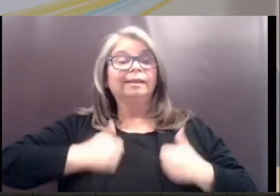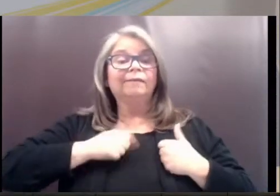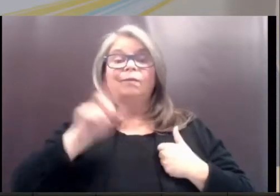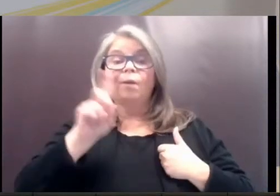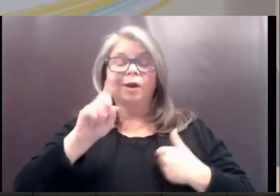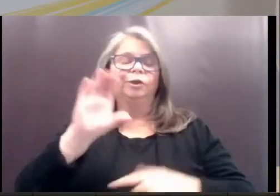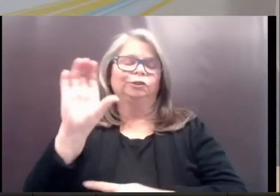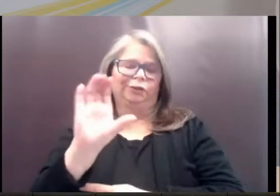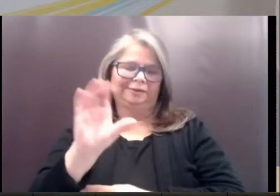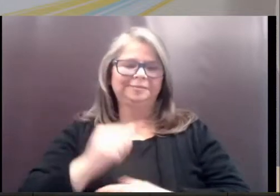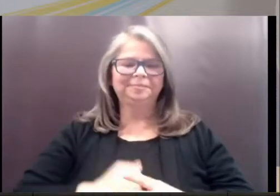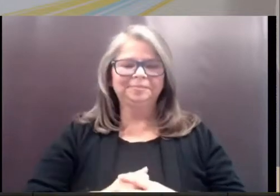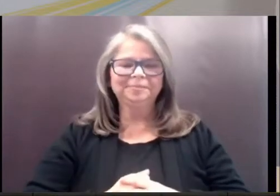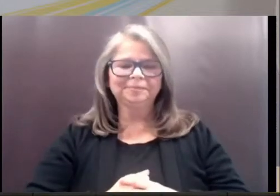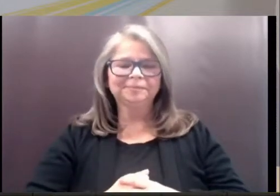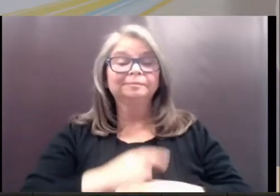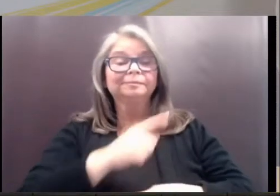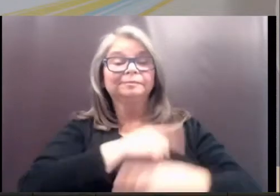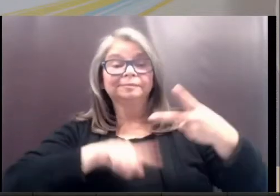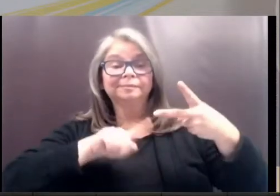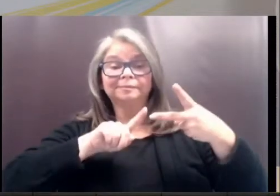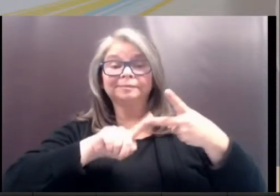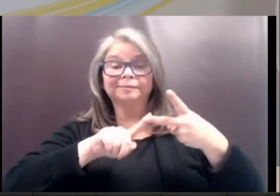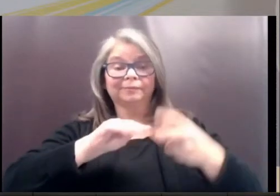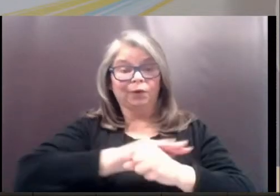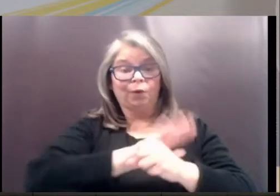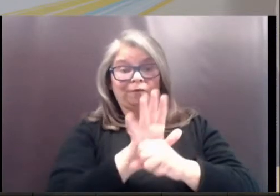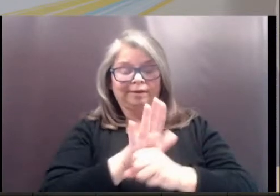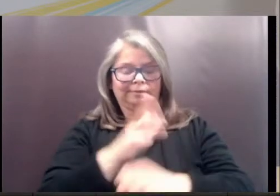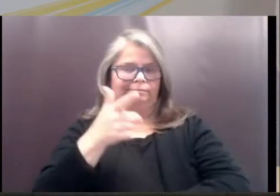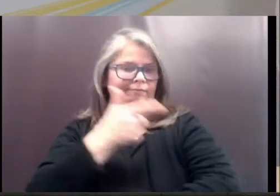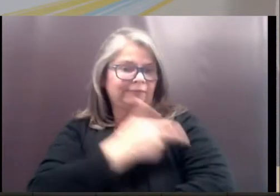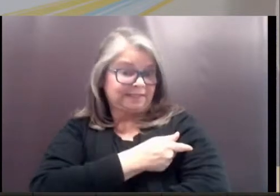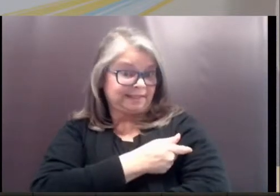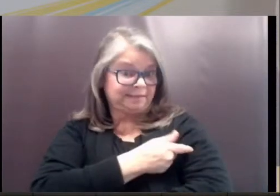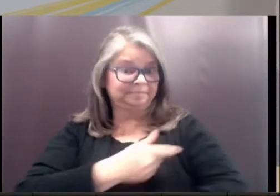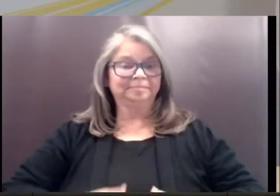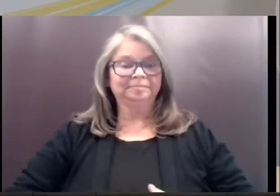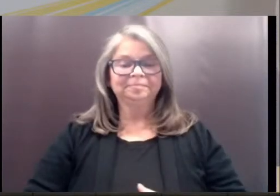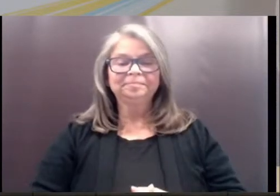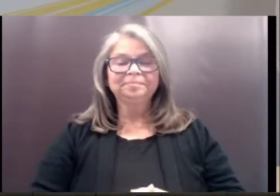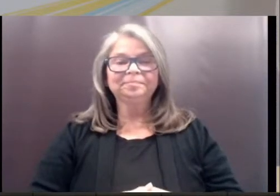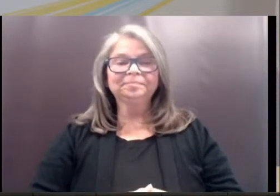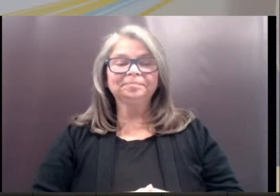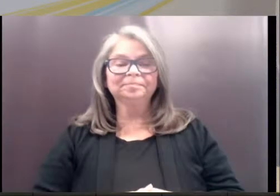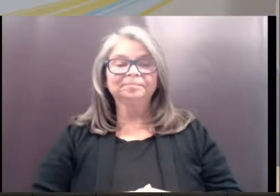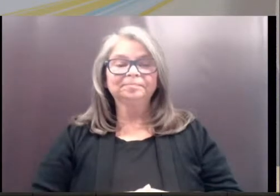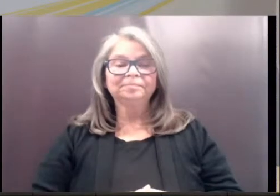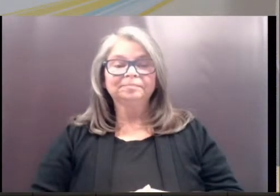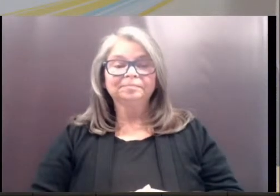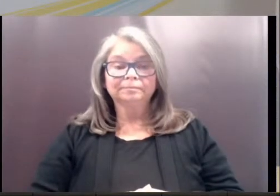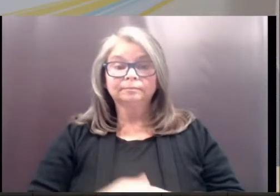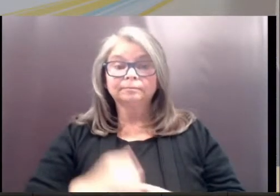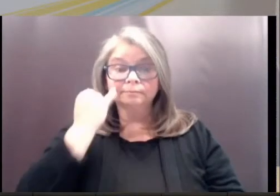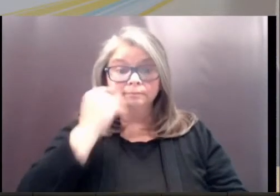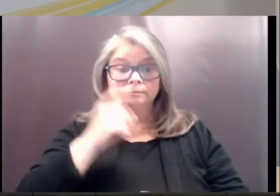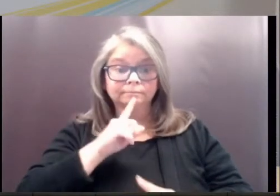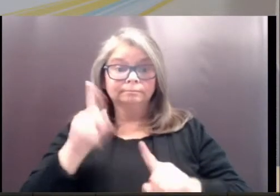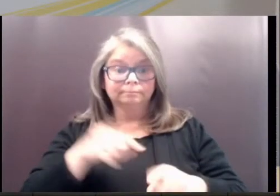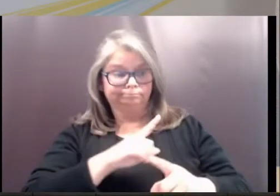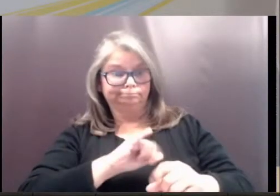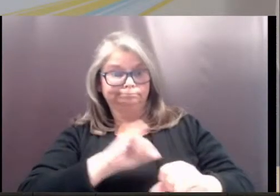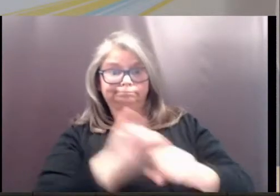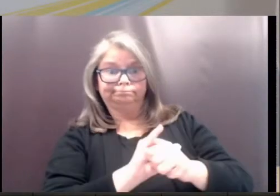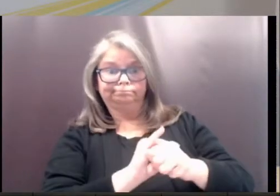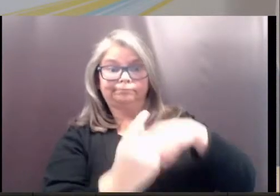vaccine, and the requirements for self-isolation, and also like to clarify some issues related to the circuit